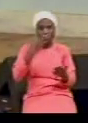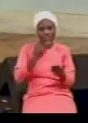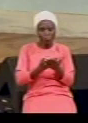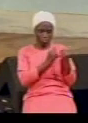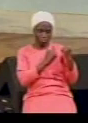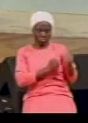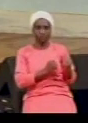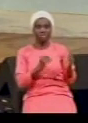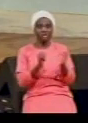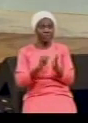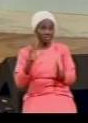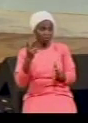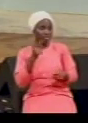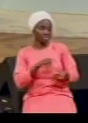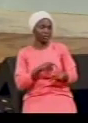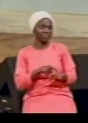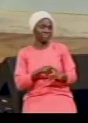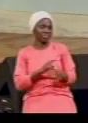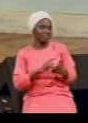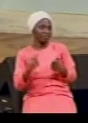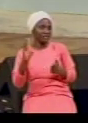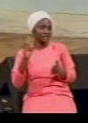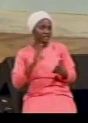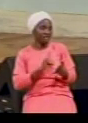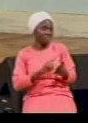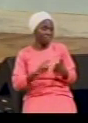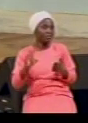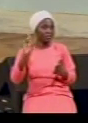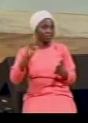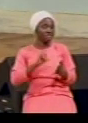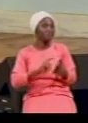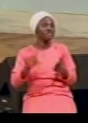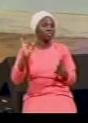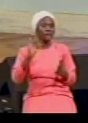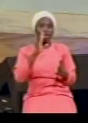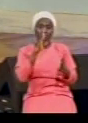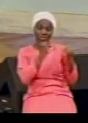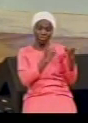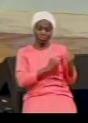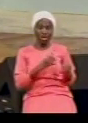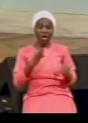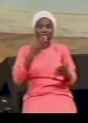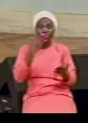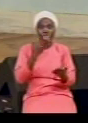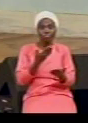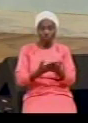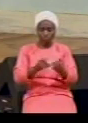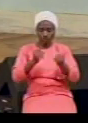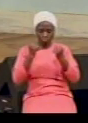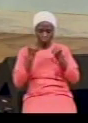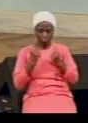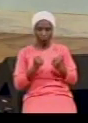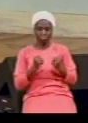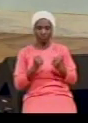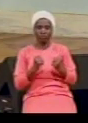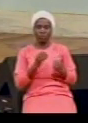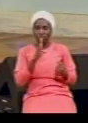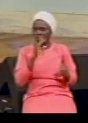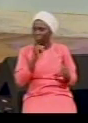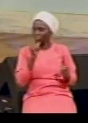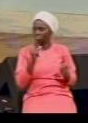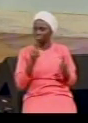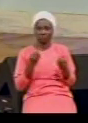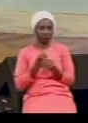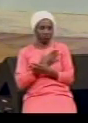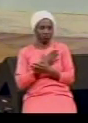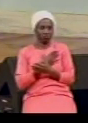third time, verse 6, verse 7, verse 9. Be strong and of a good courage. Be not afraid,